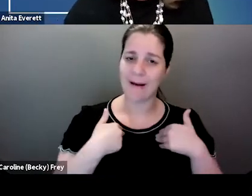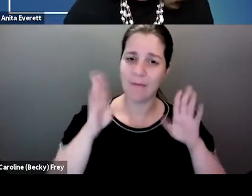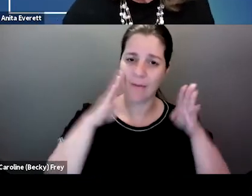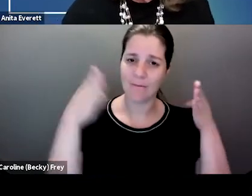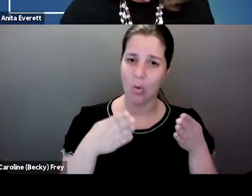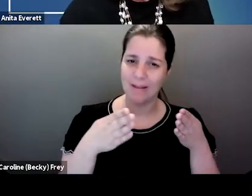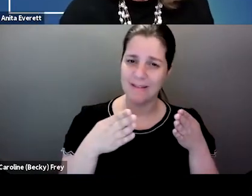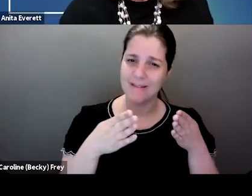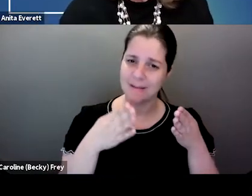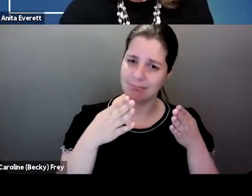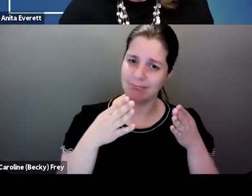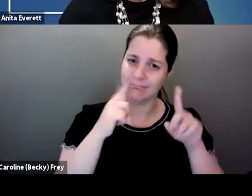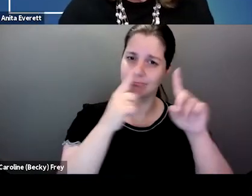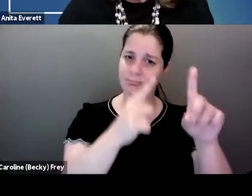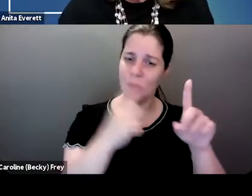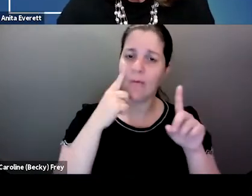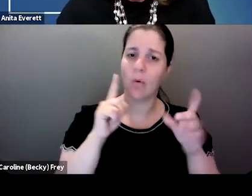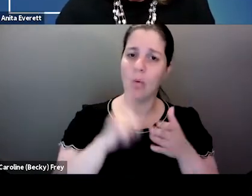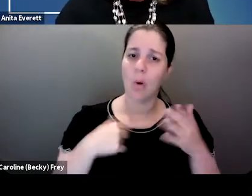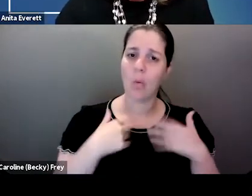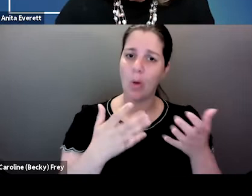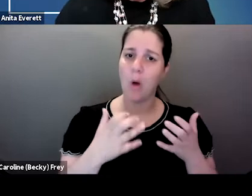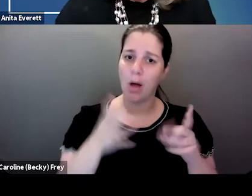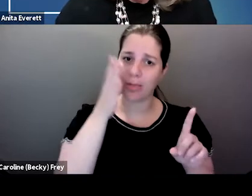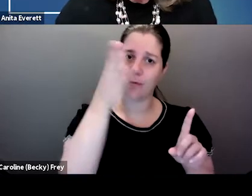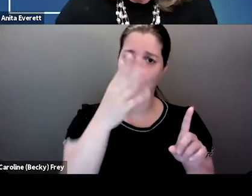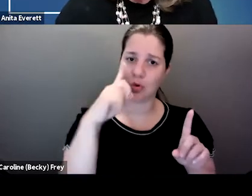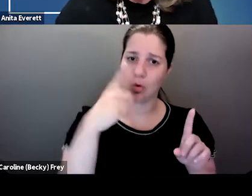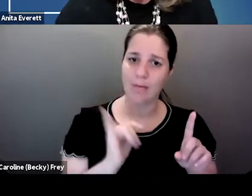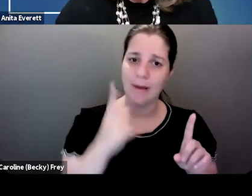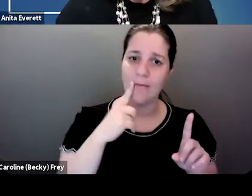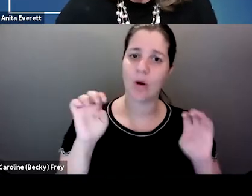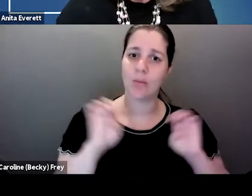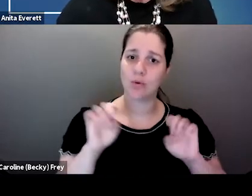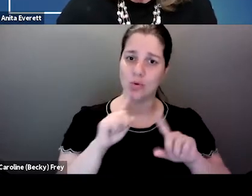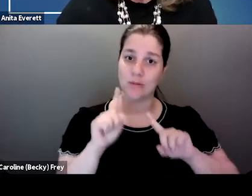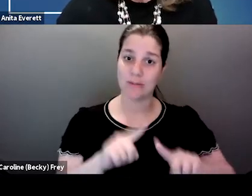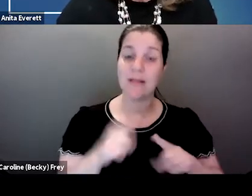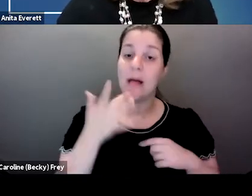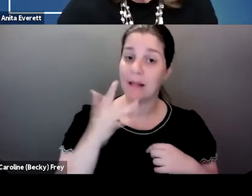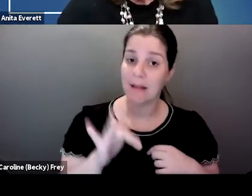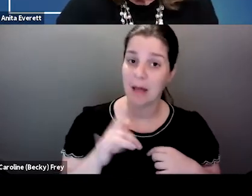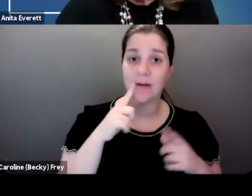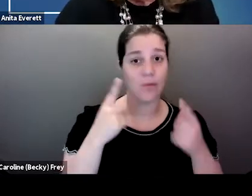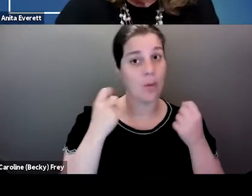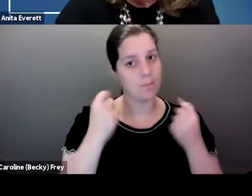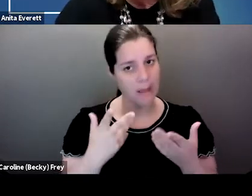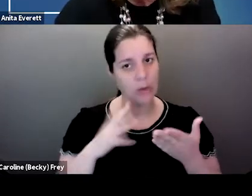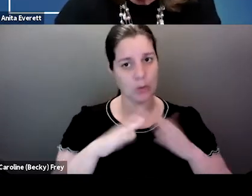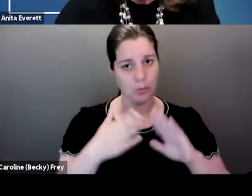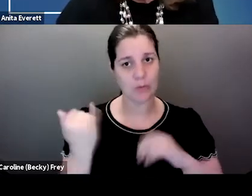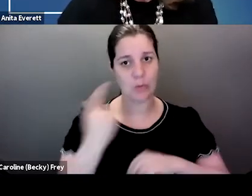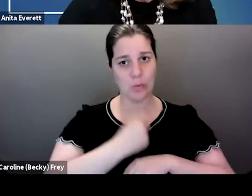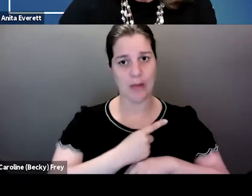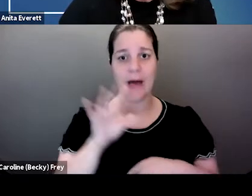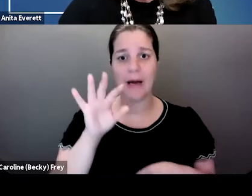like. Typically in communities today, if you dial 911, you have the 911